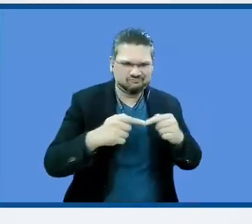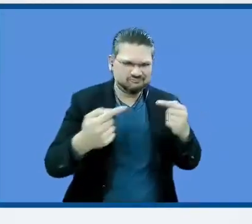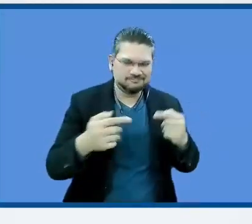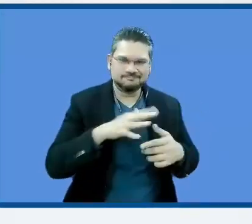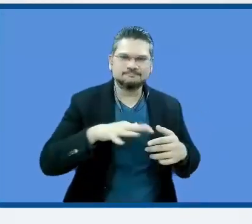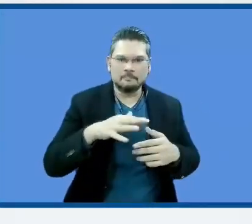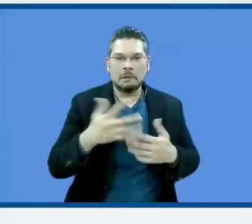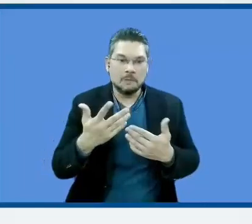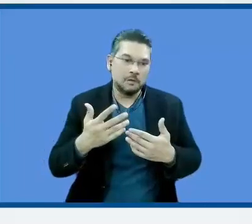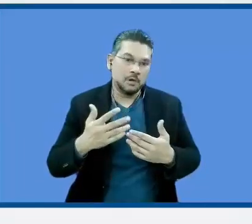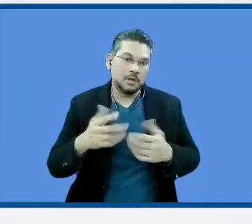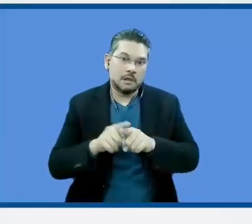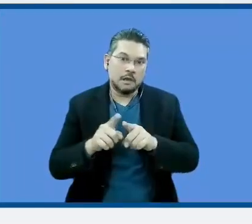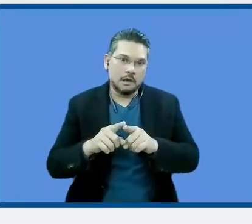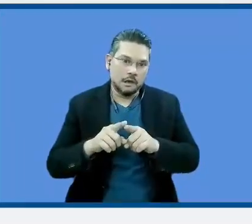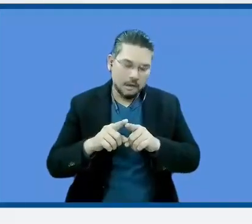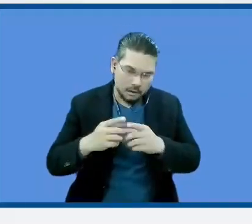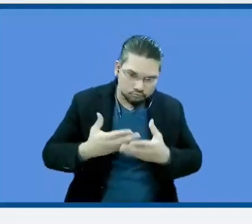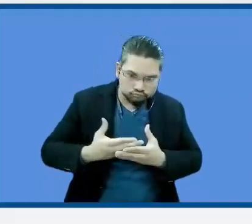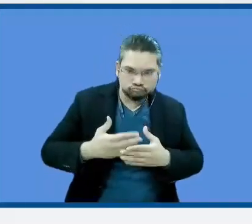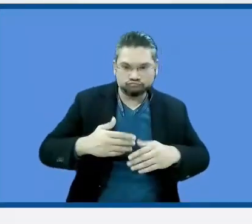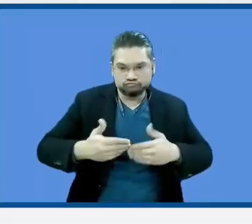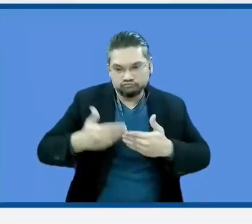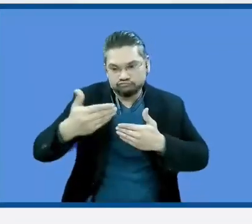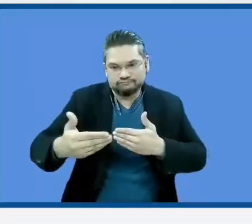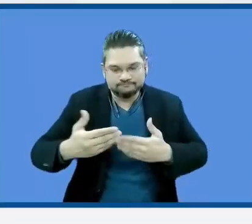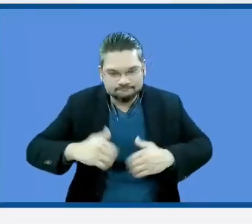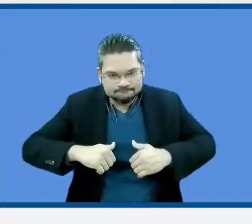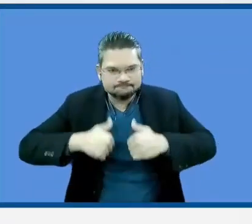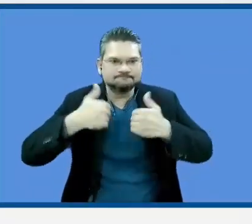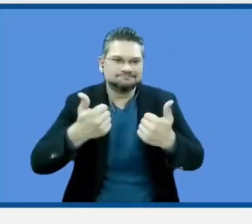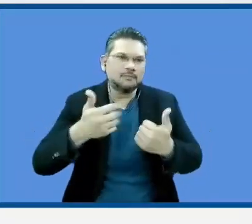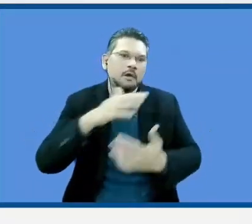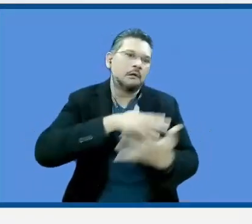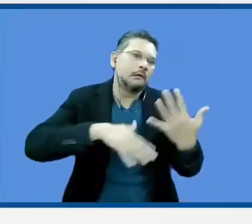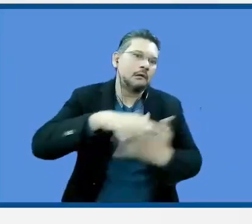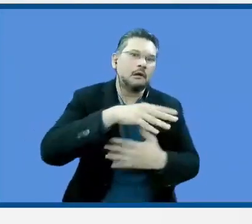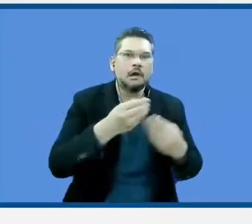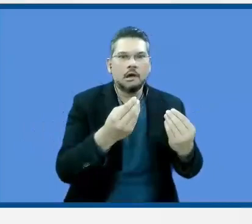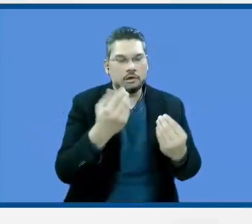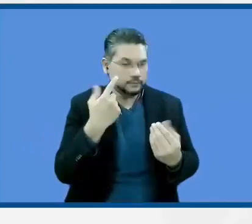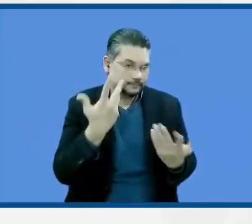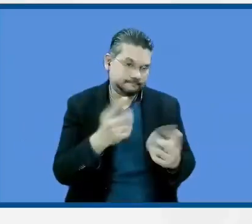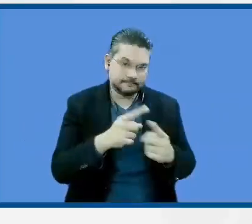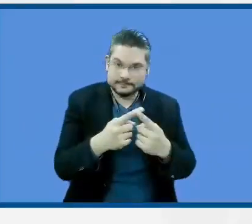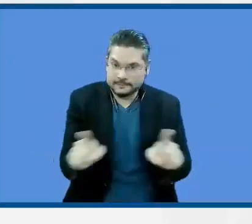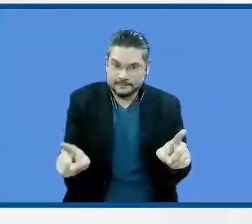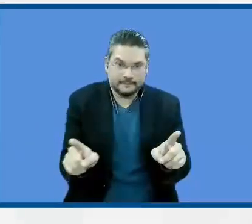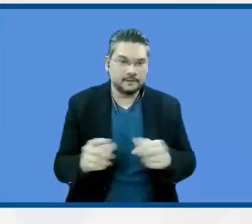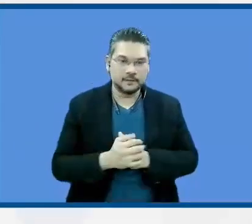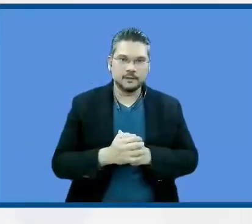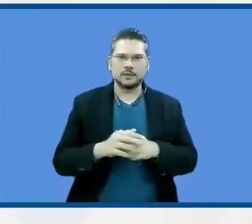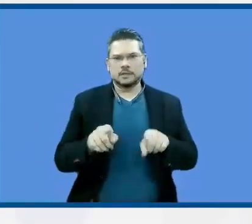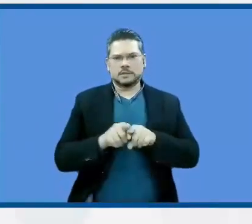simply because of the environment they live in. Yesterday in our DP ECHO workshop, we spoke about evidence in disaster preparedness